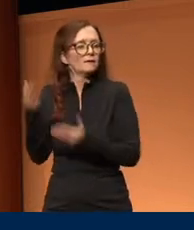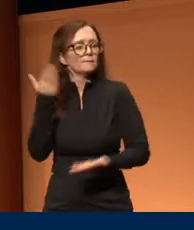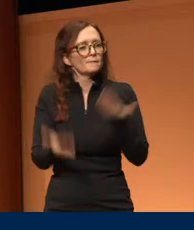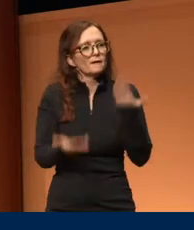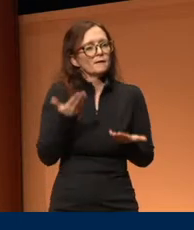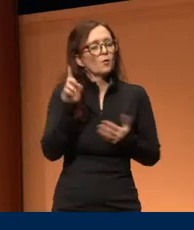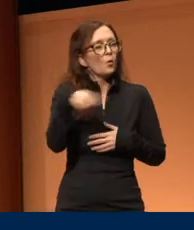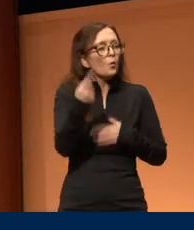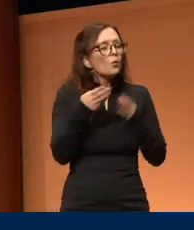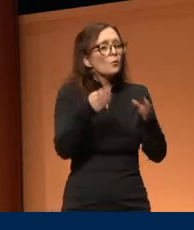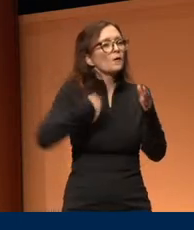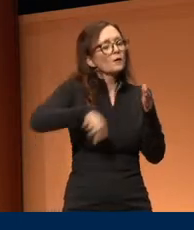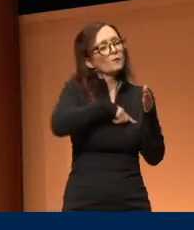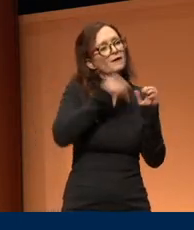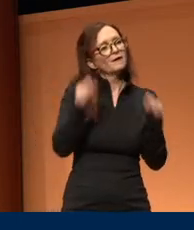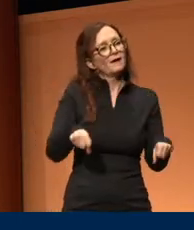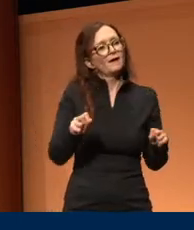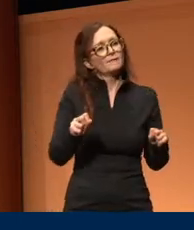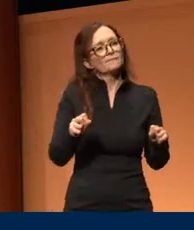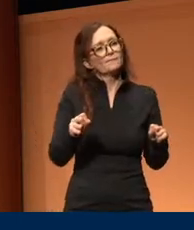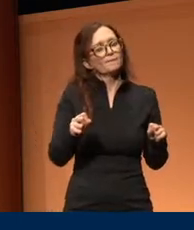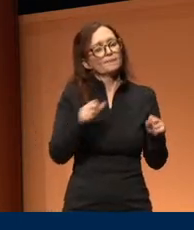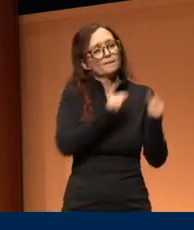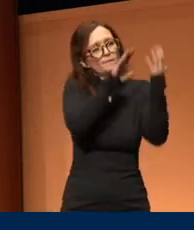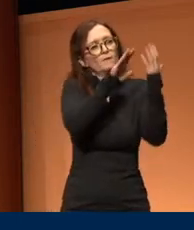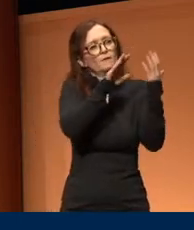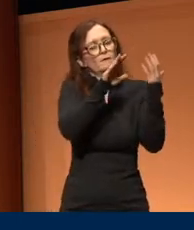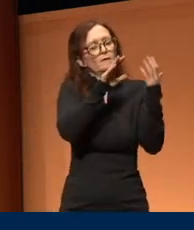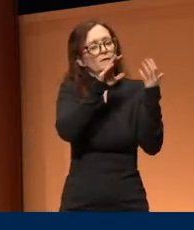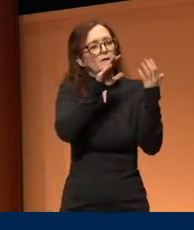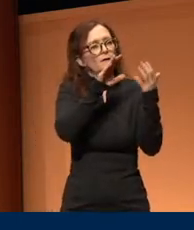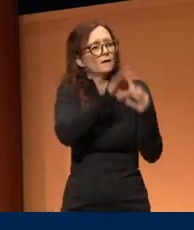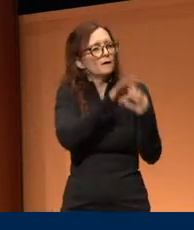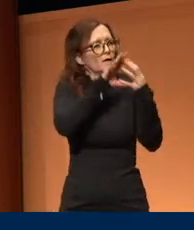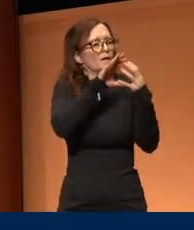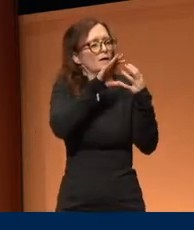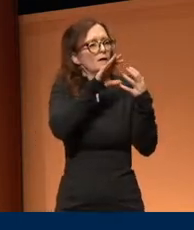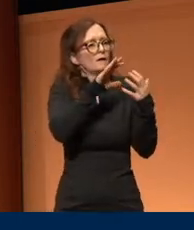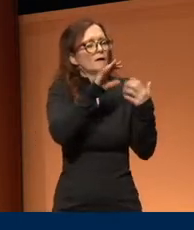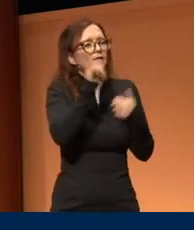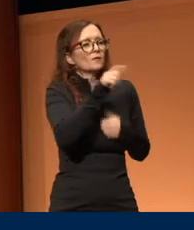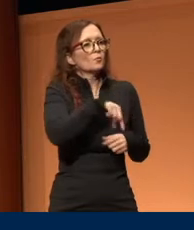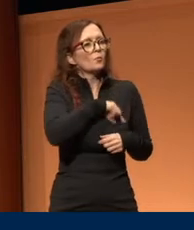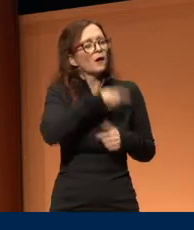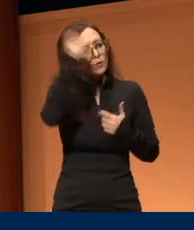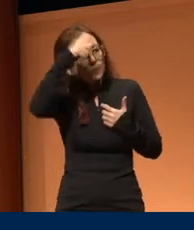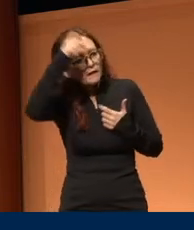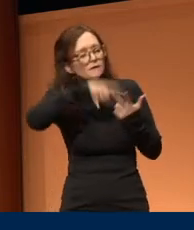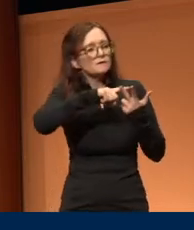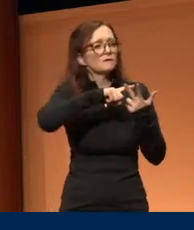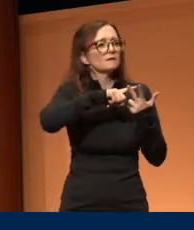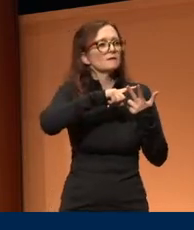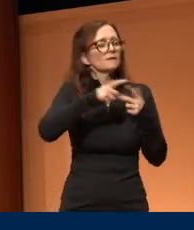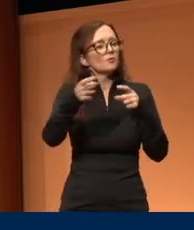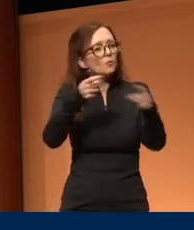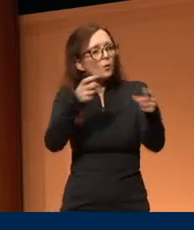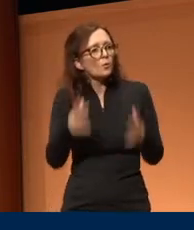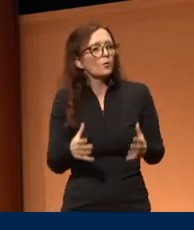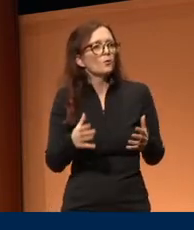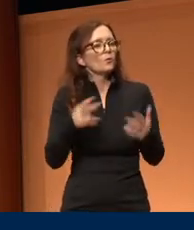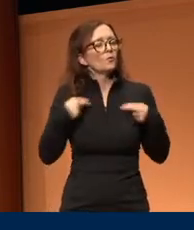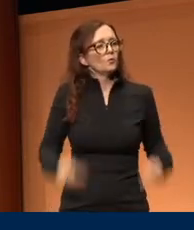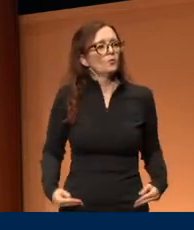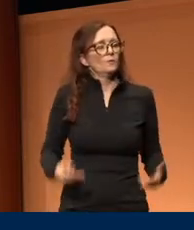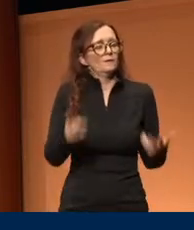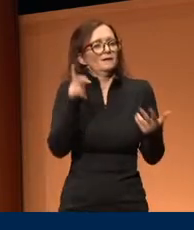the only way, we can hope to unlock, as Du Bois puts it, the collective wisdom that the rulers of human beings